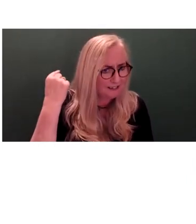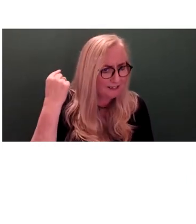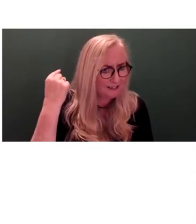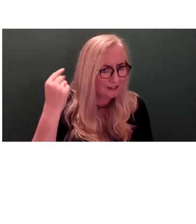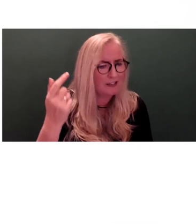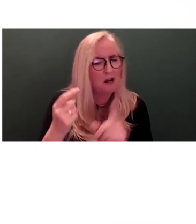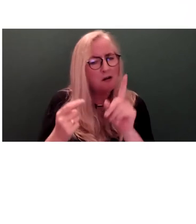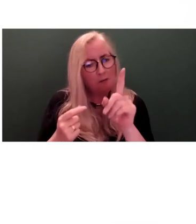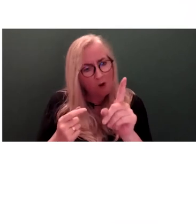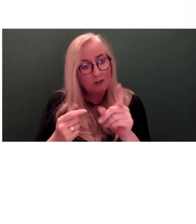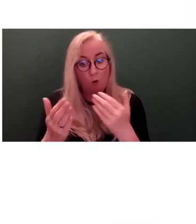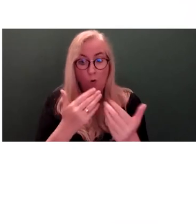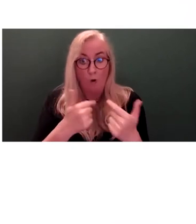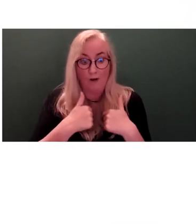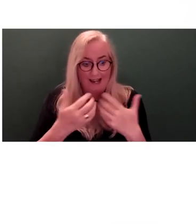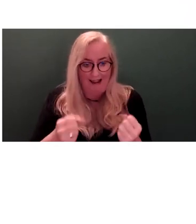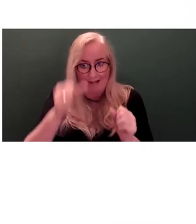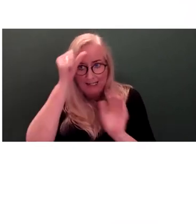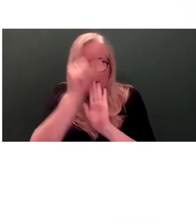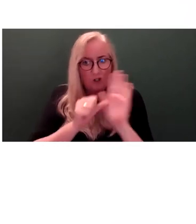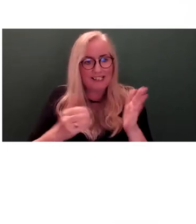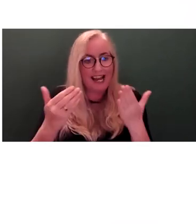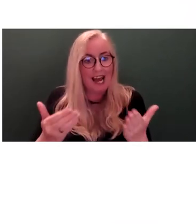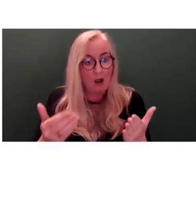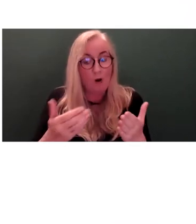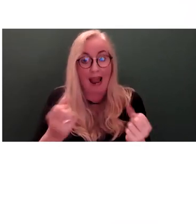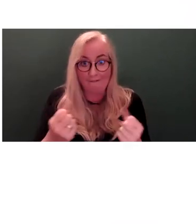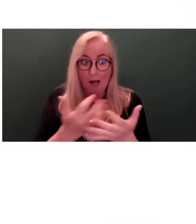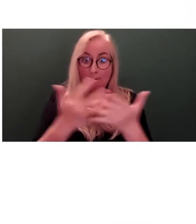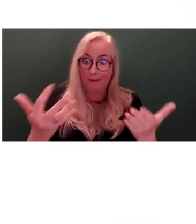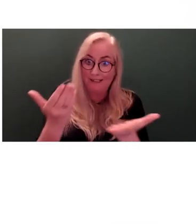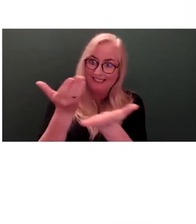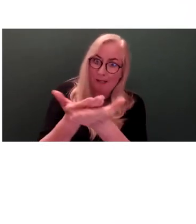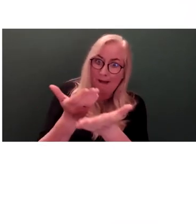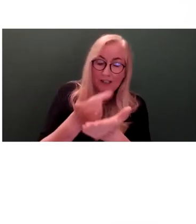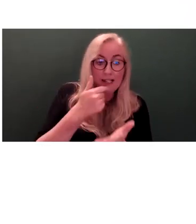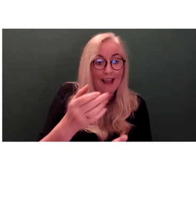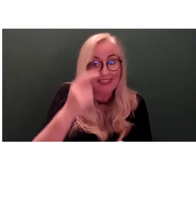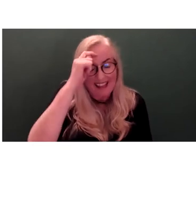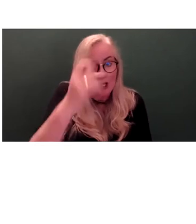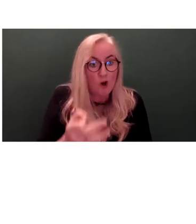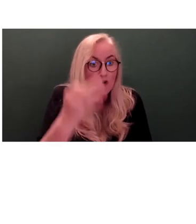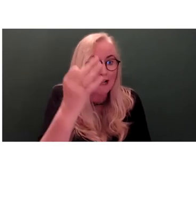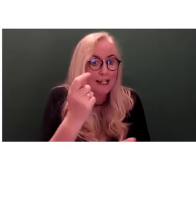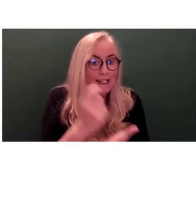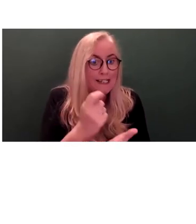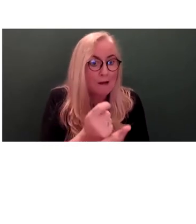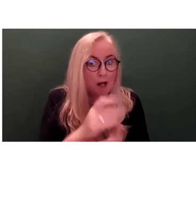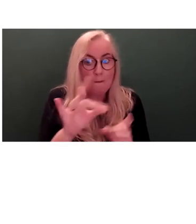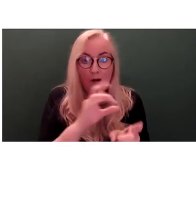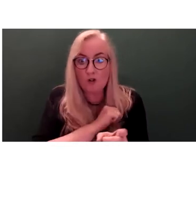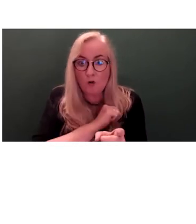but anything we're experiencing right now is there's real demand. And now is a really great time, I would have thought,